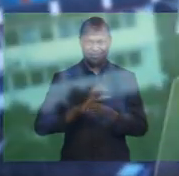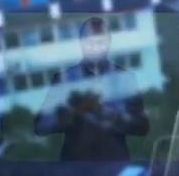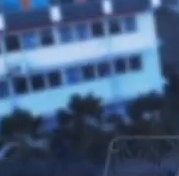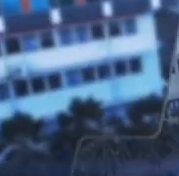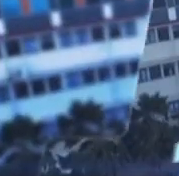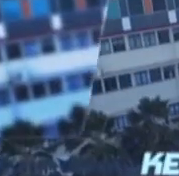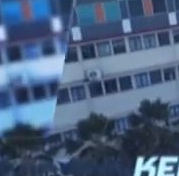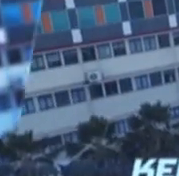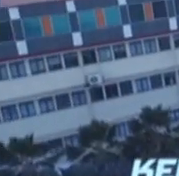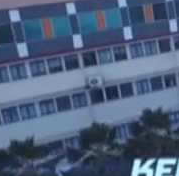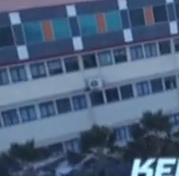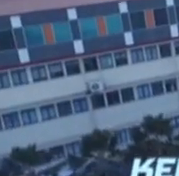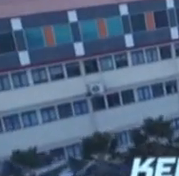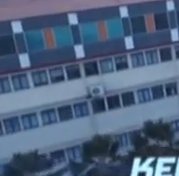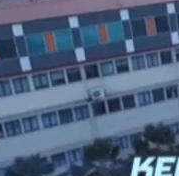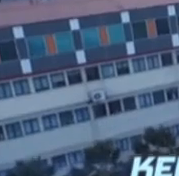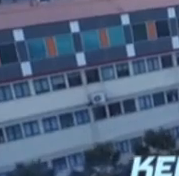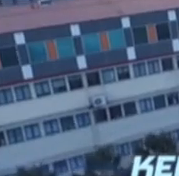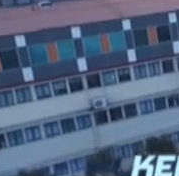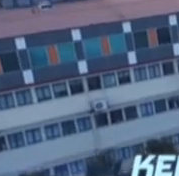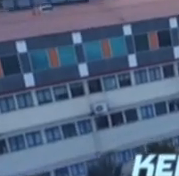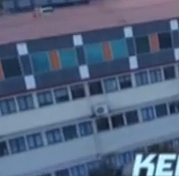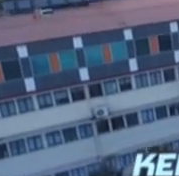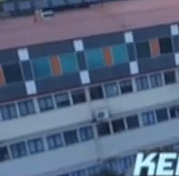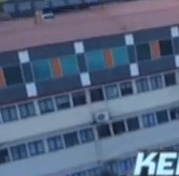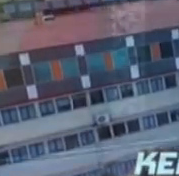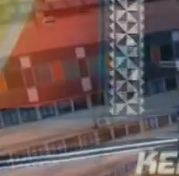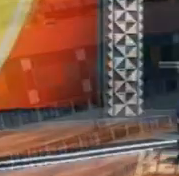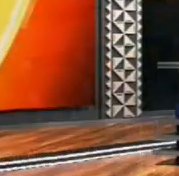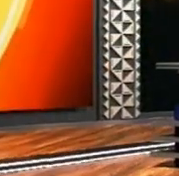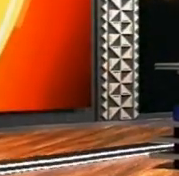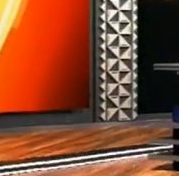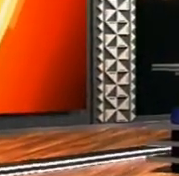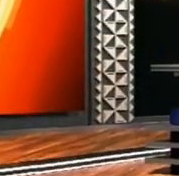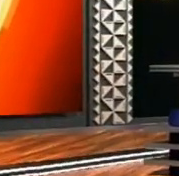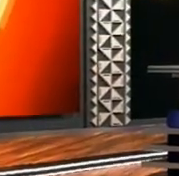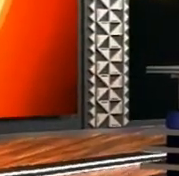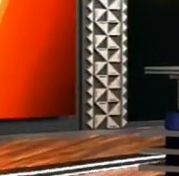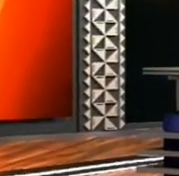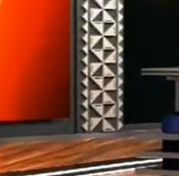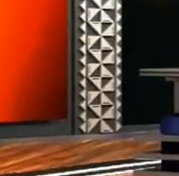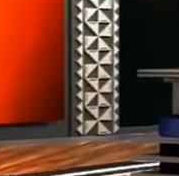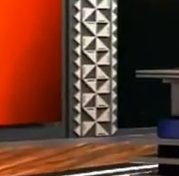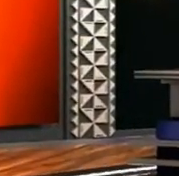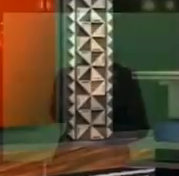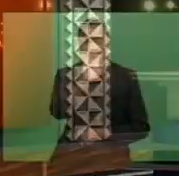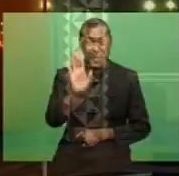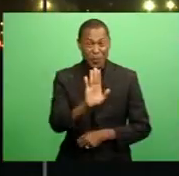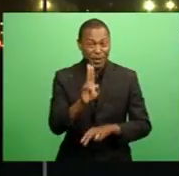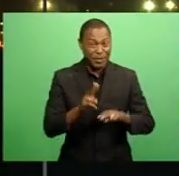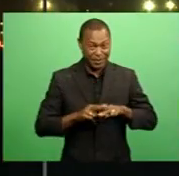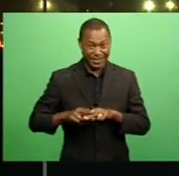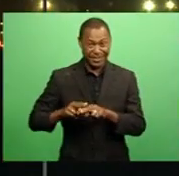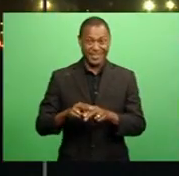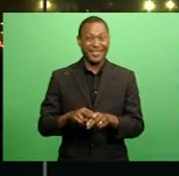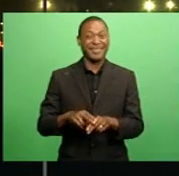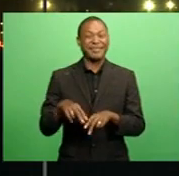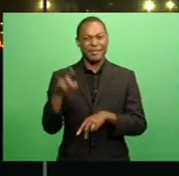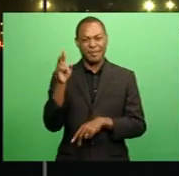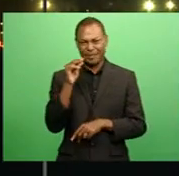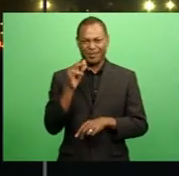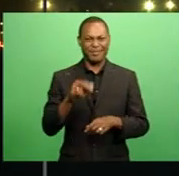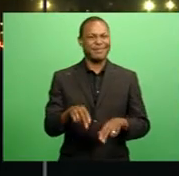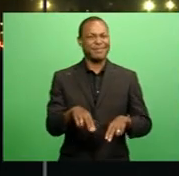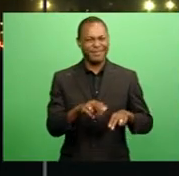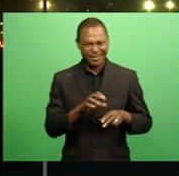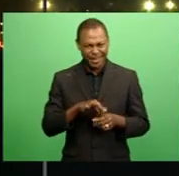From the studios of FBC Suva, Edwin Nunn. Pulavunaka, Fiji. The Fijian Elections Office has